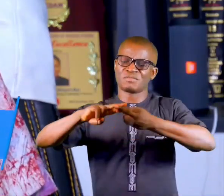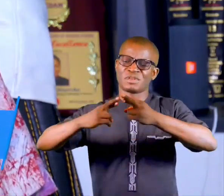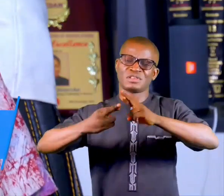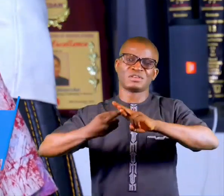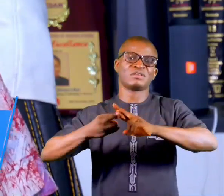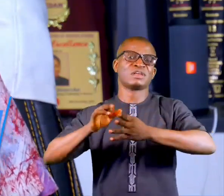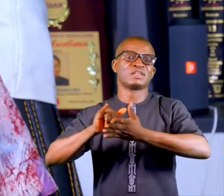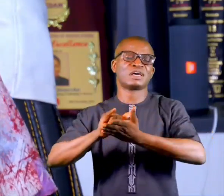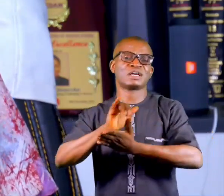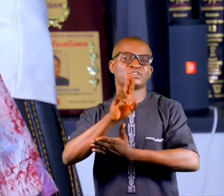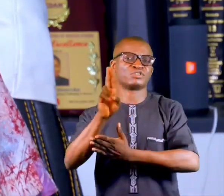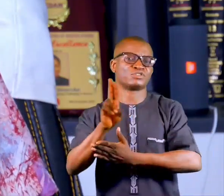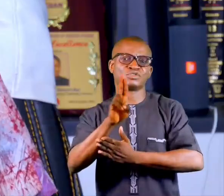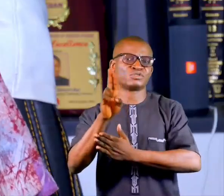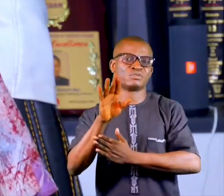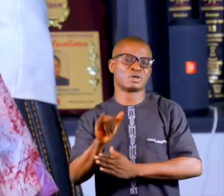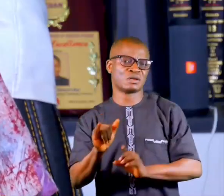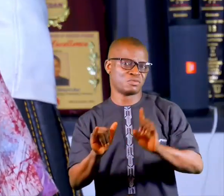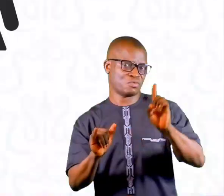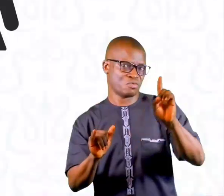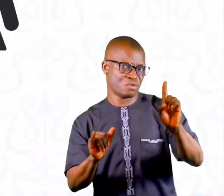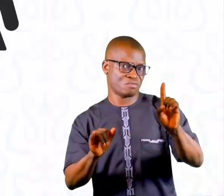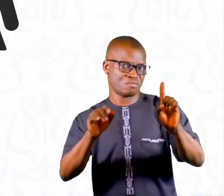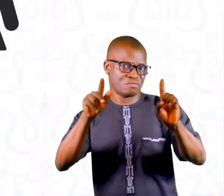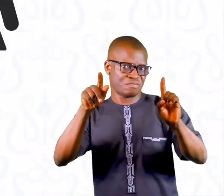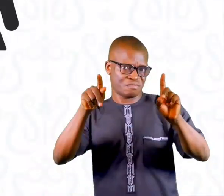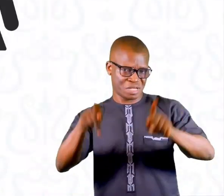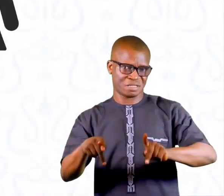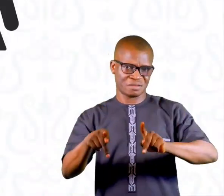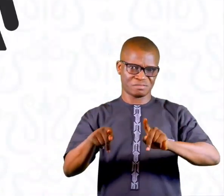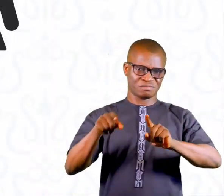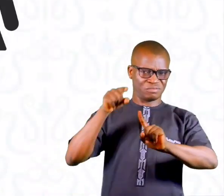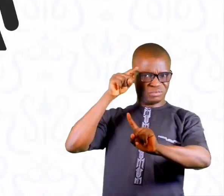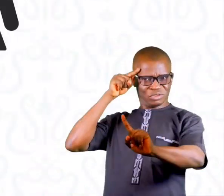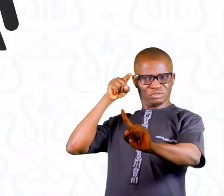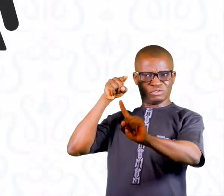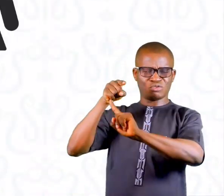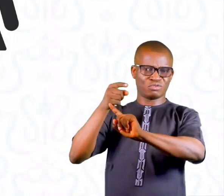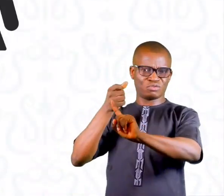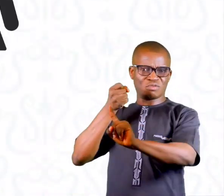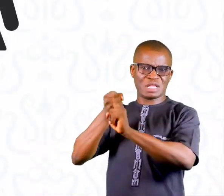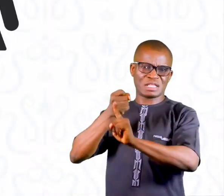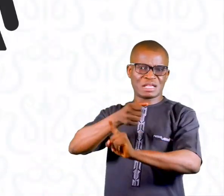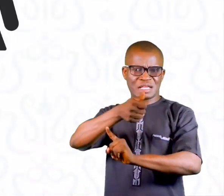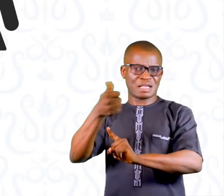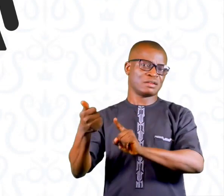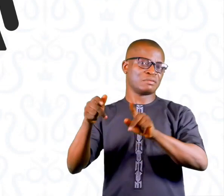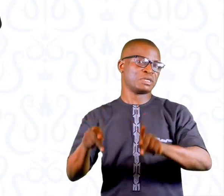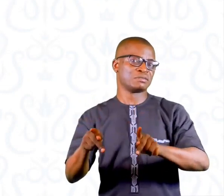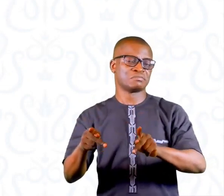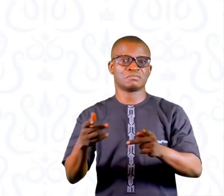that is used by one person targeted at another person, and this could